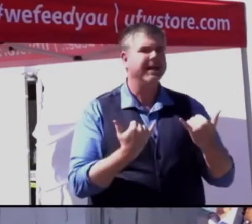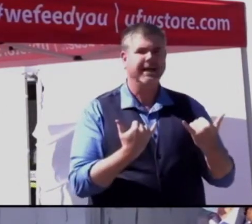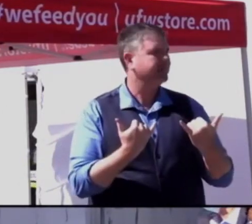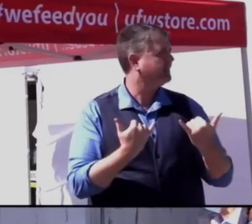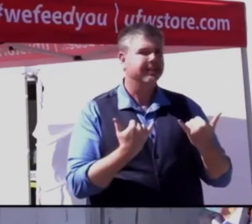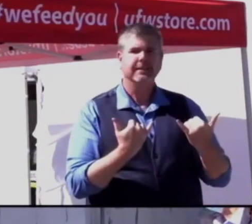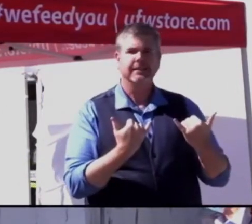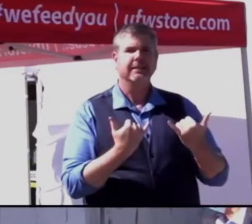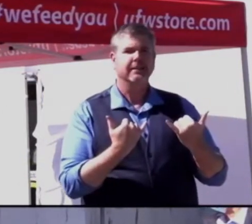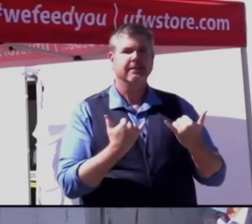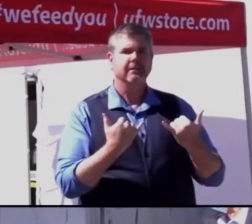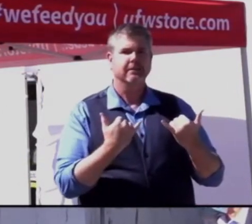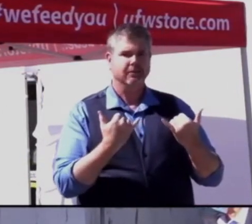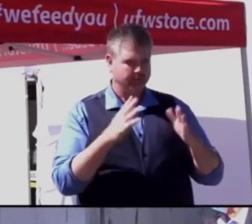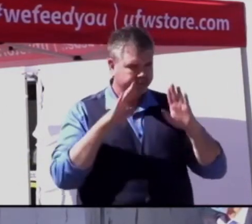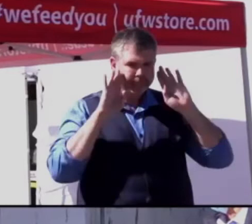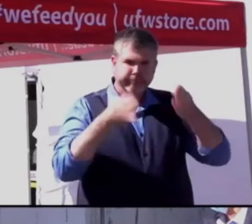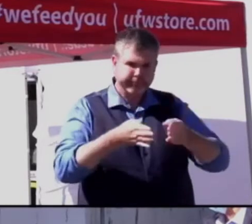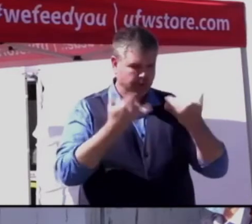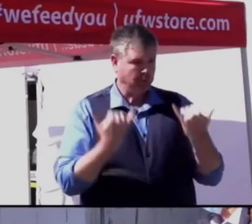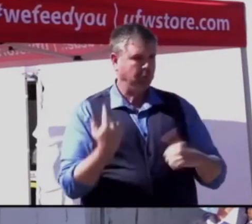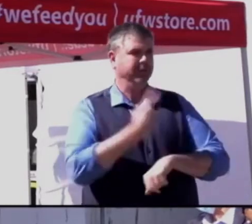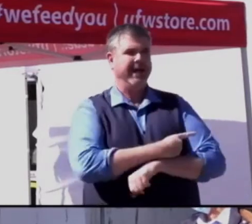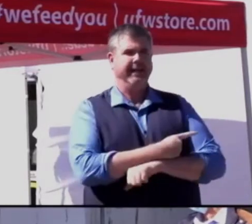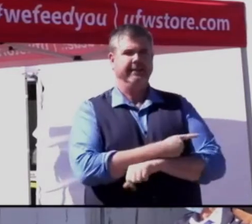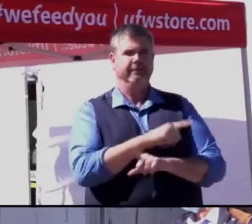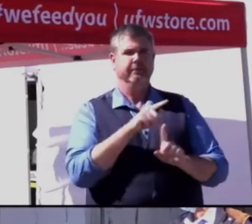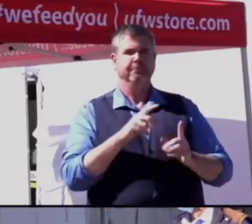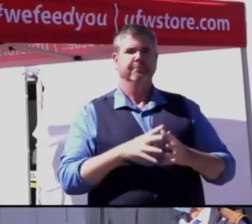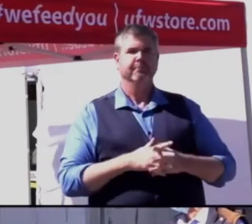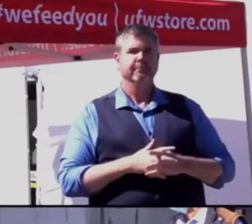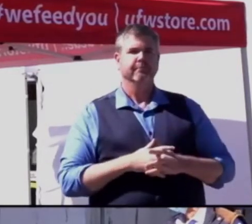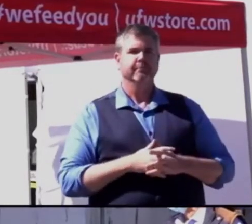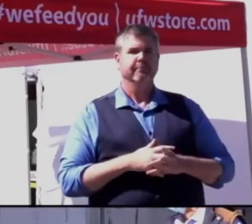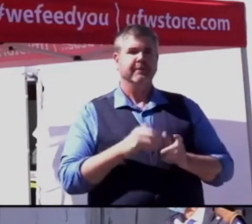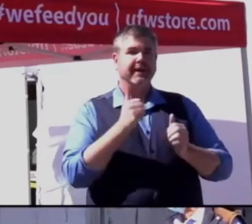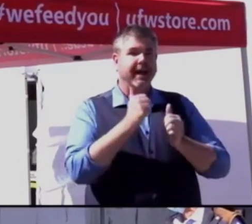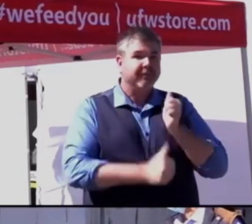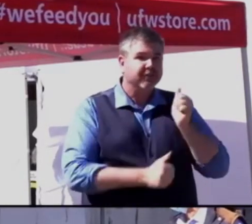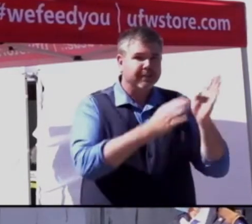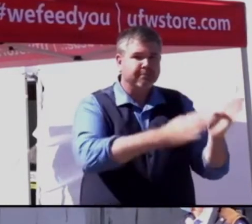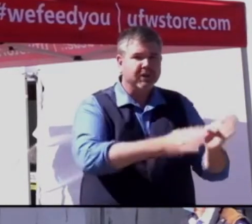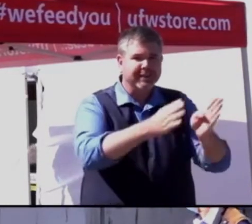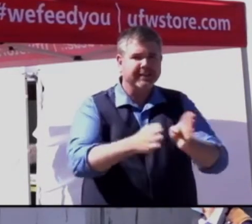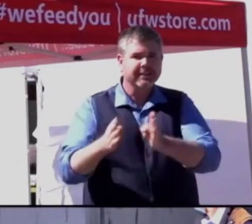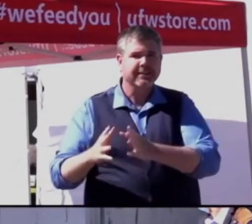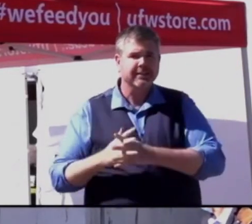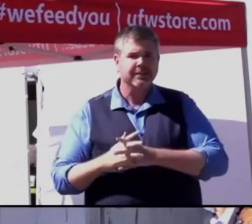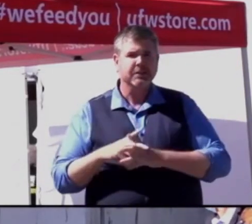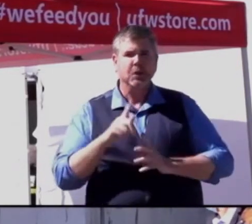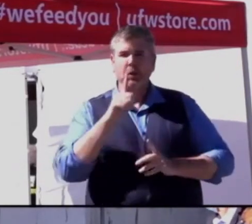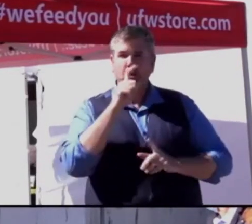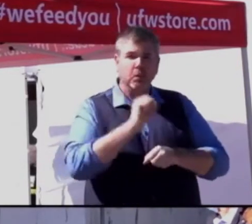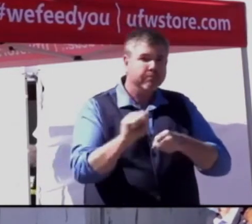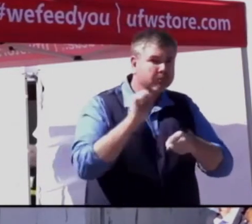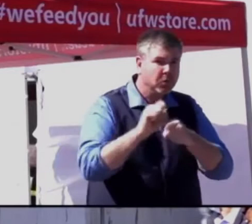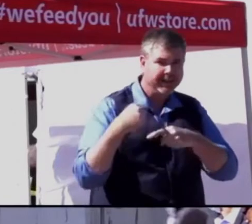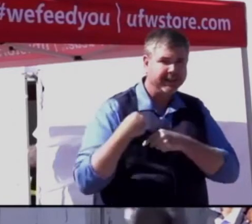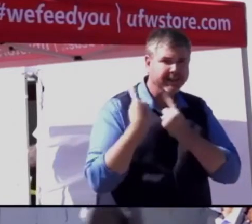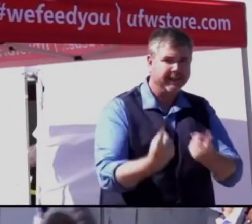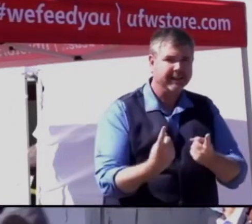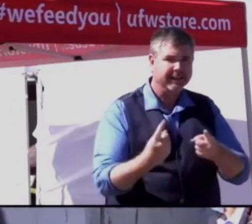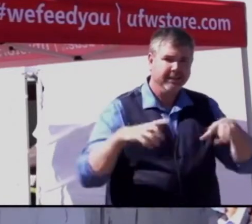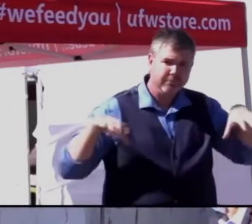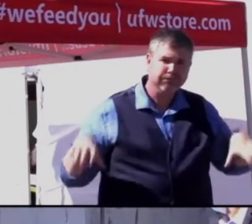today. And every single person who has been working so